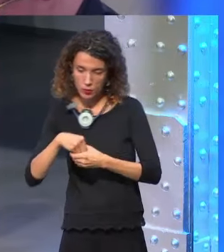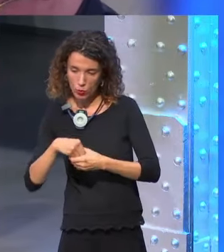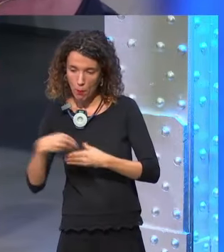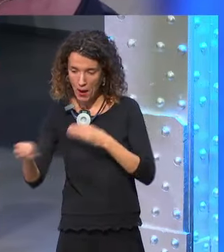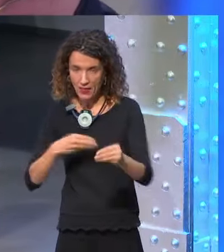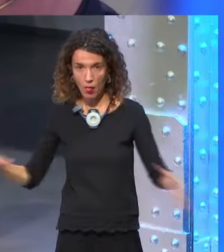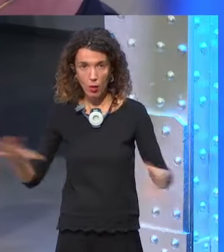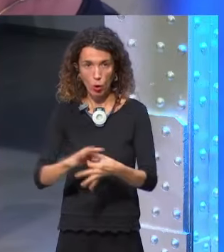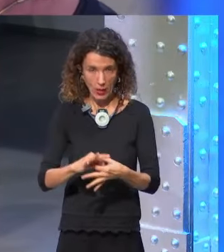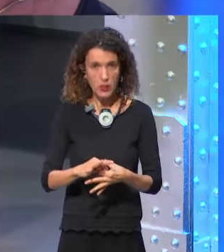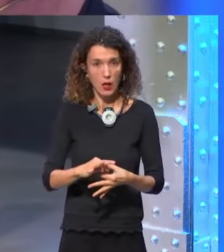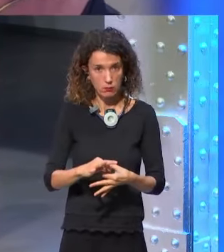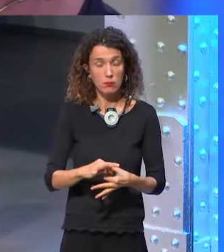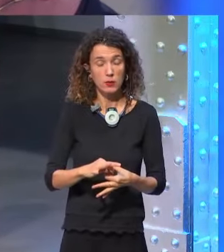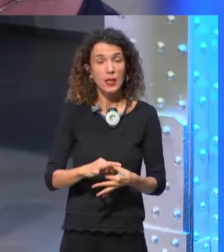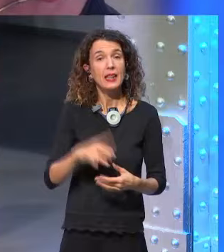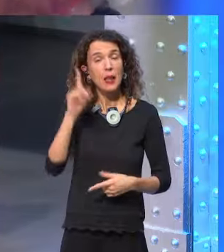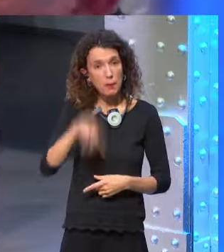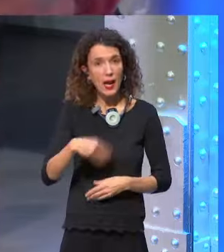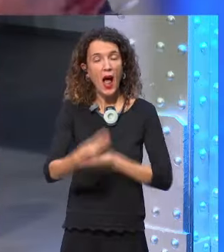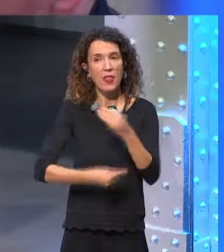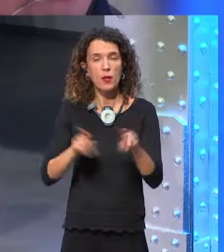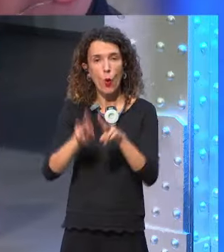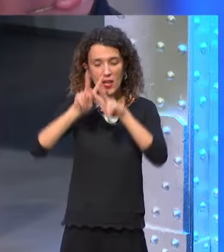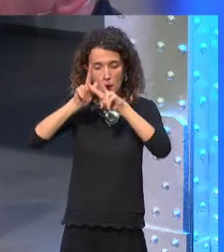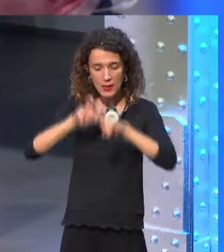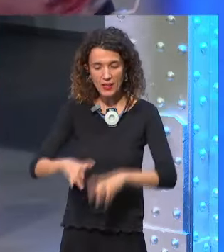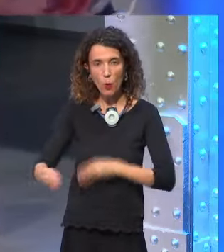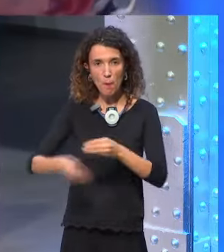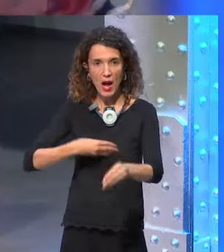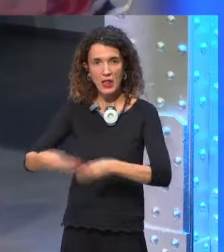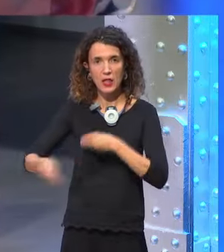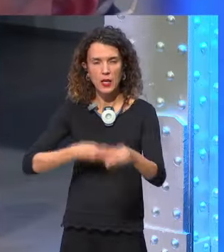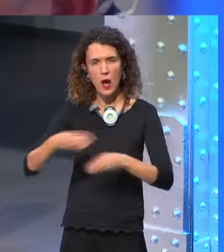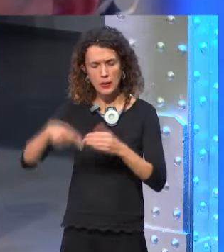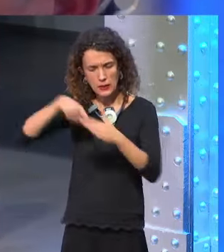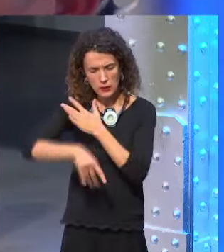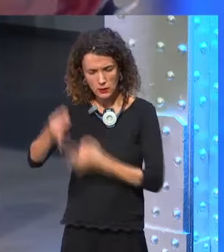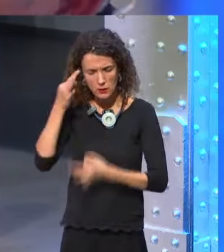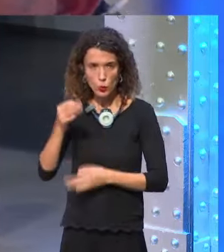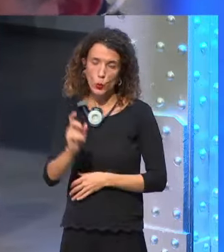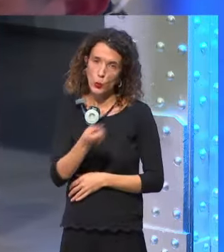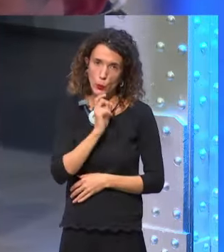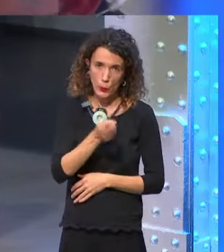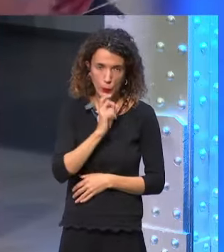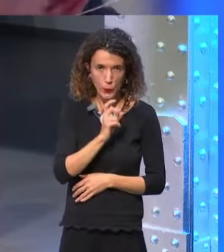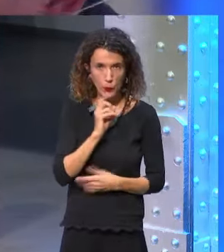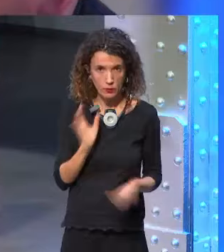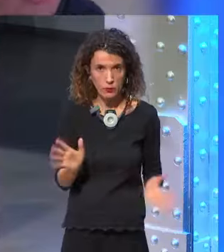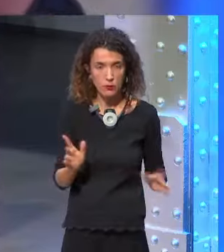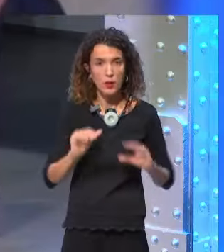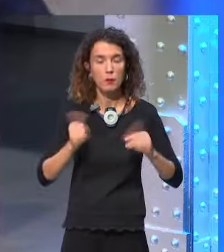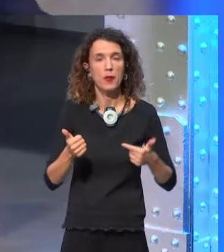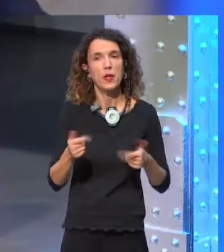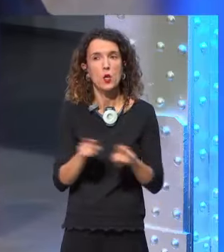do in-depth material research is very tough. We already have robotics in our hand, and each time you start the material research, it has a